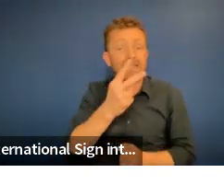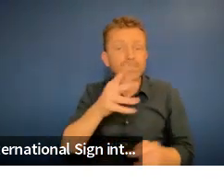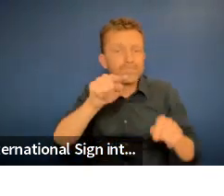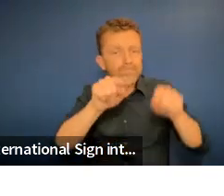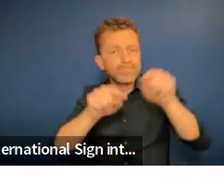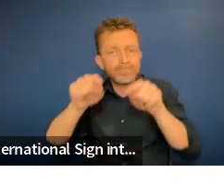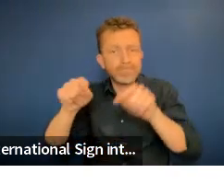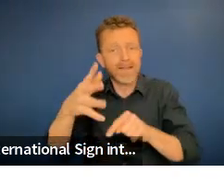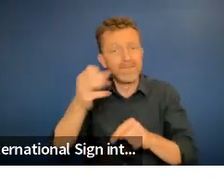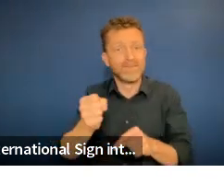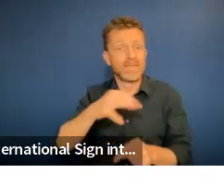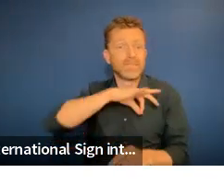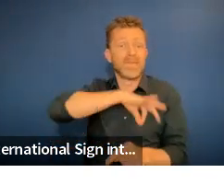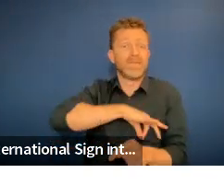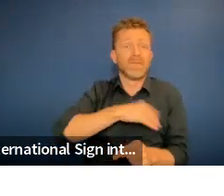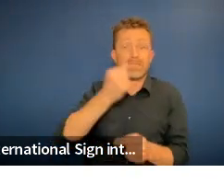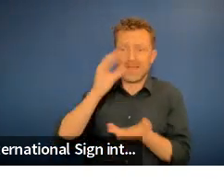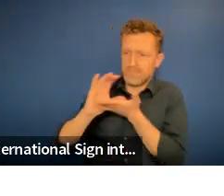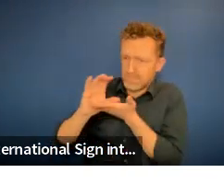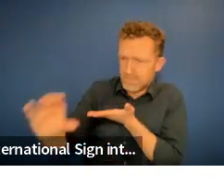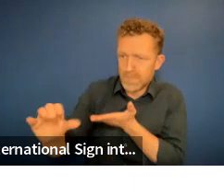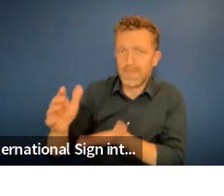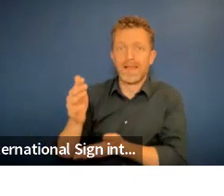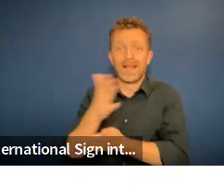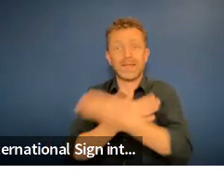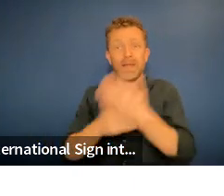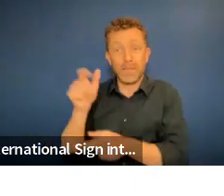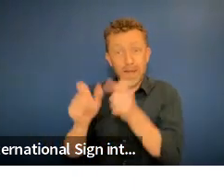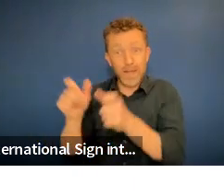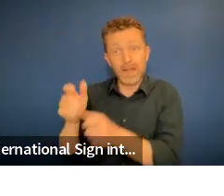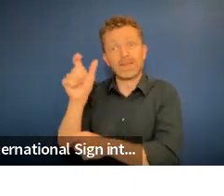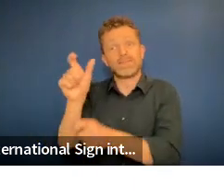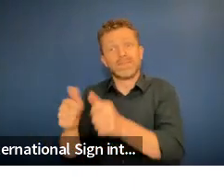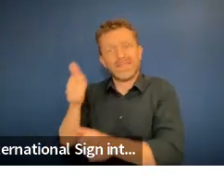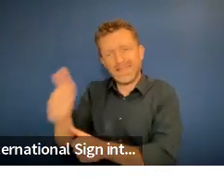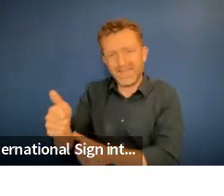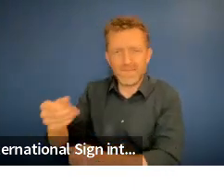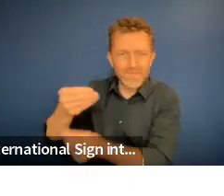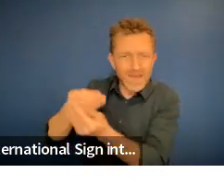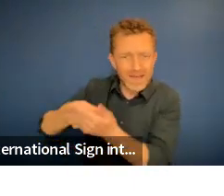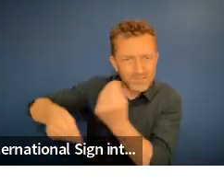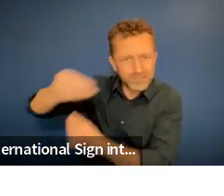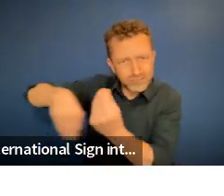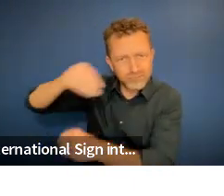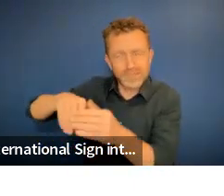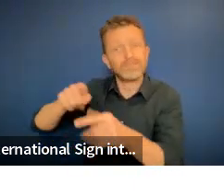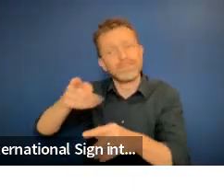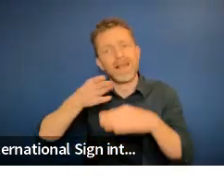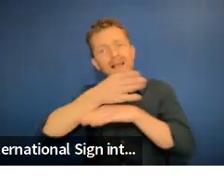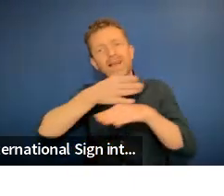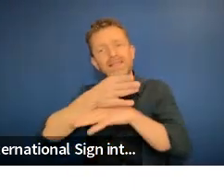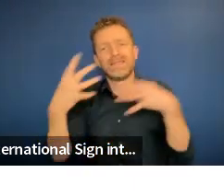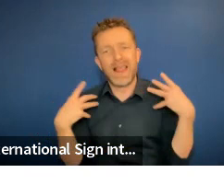However, on their own, cash transfers may be insufficient to cover all healthcare costs for everyone. So one of the